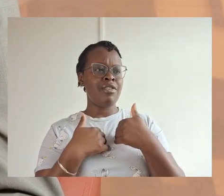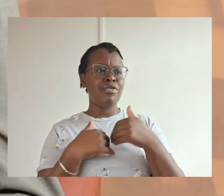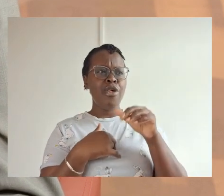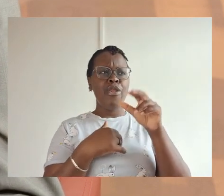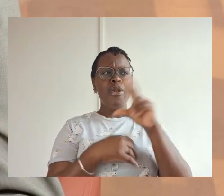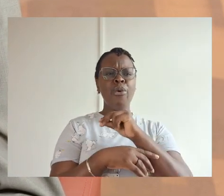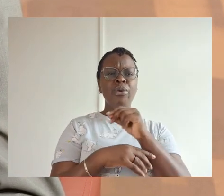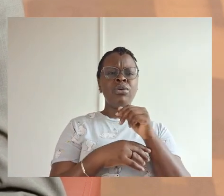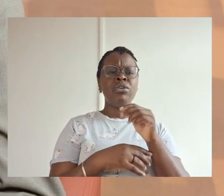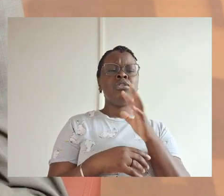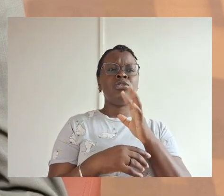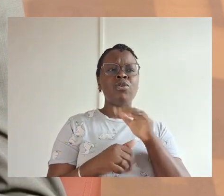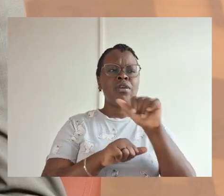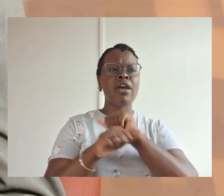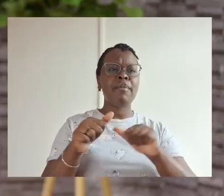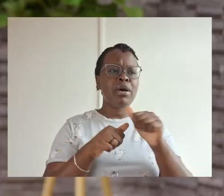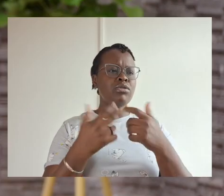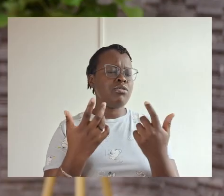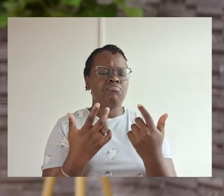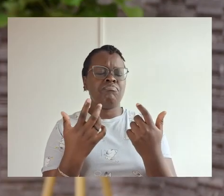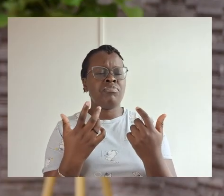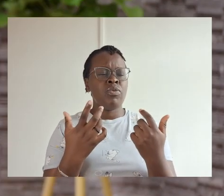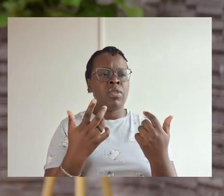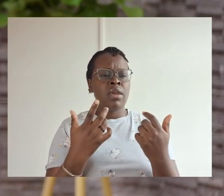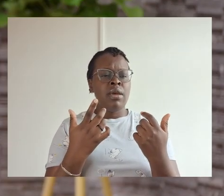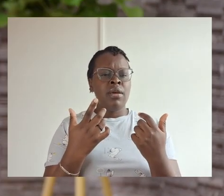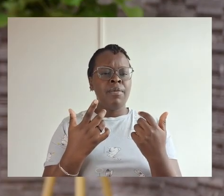There's no necessarily talking about refugees without talking the host.